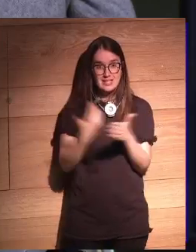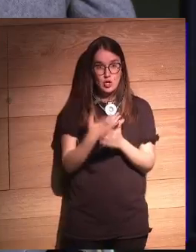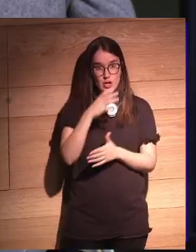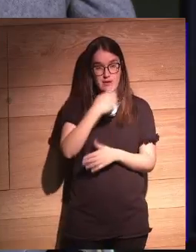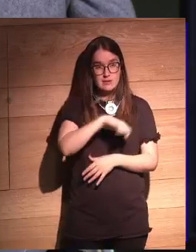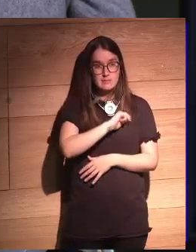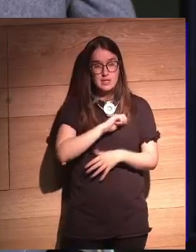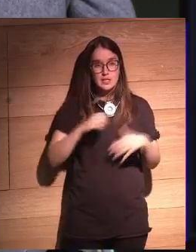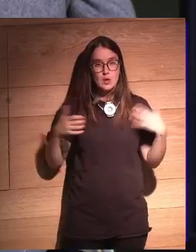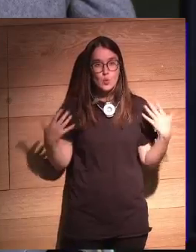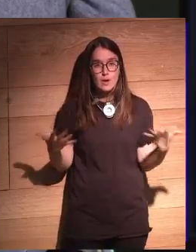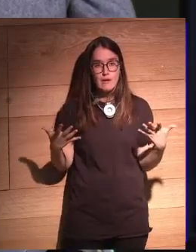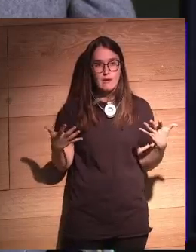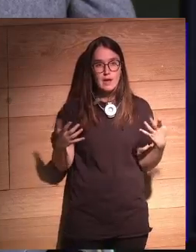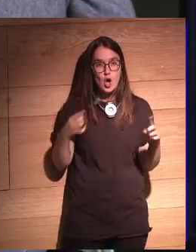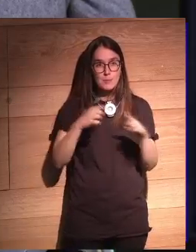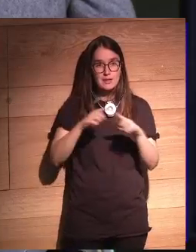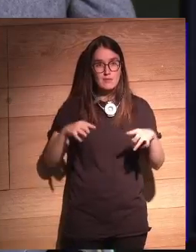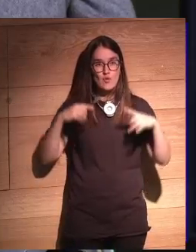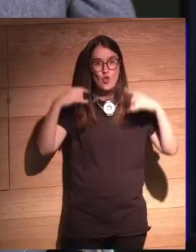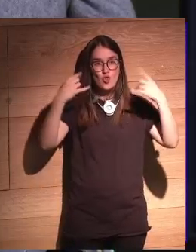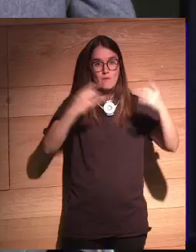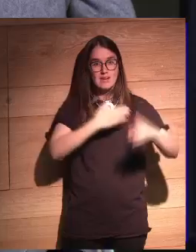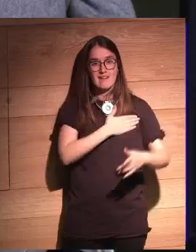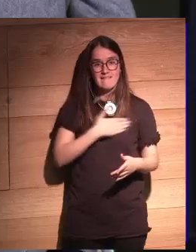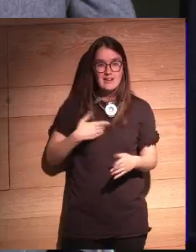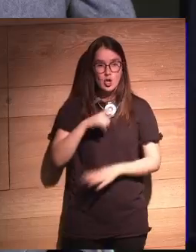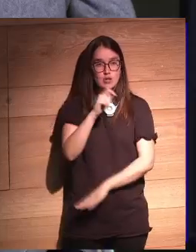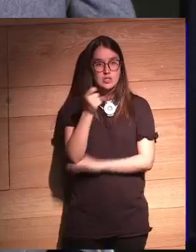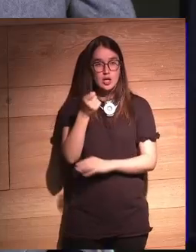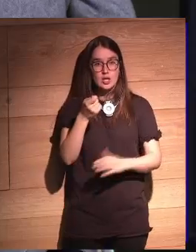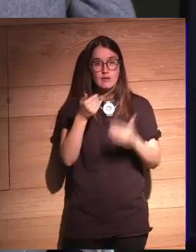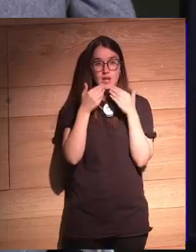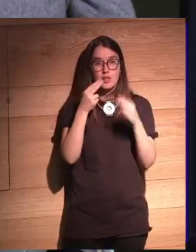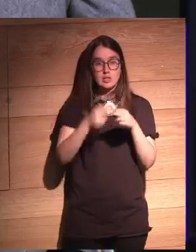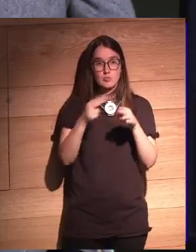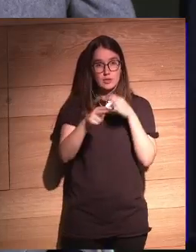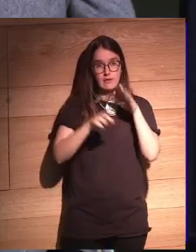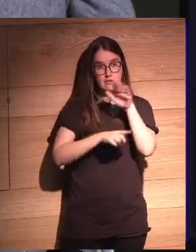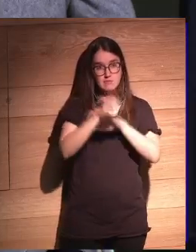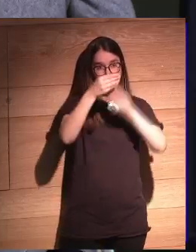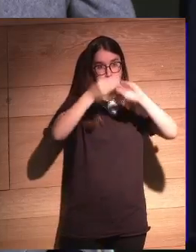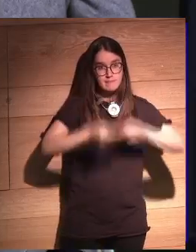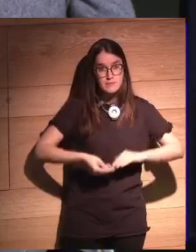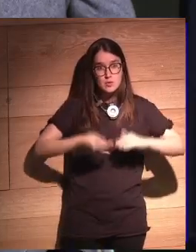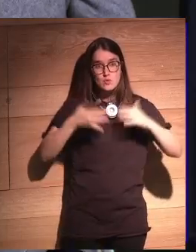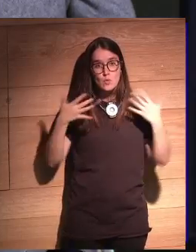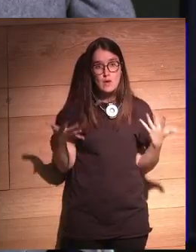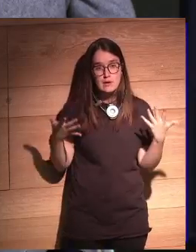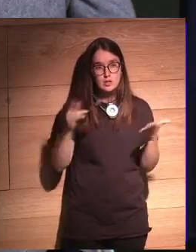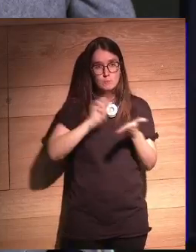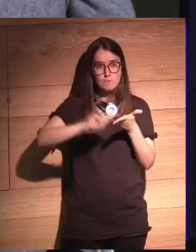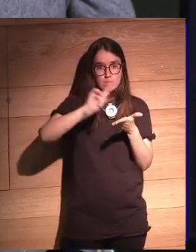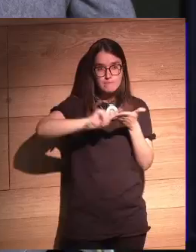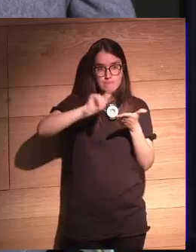and the role of the state in this country is the double goal that they wanted to achieve with the policies that they were developing.